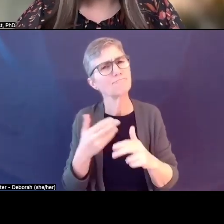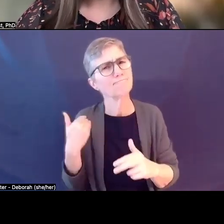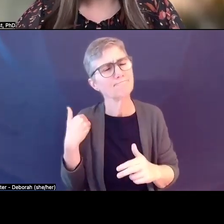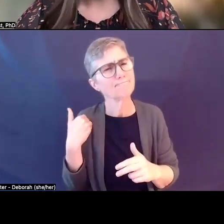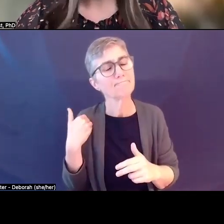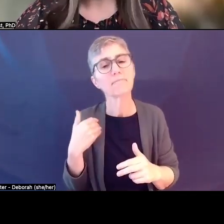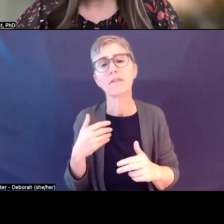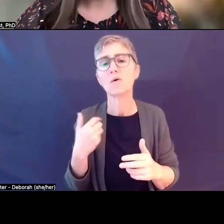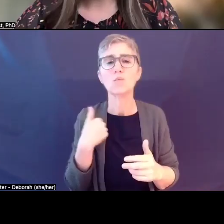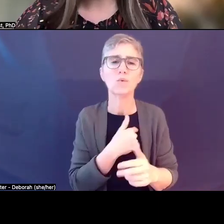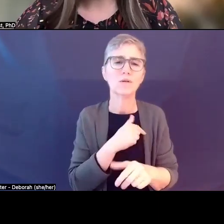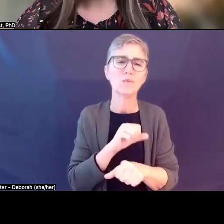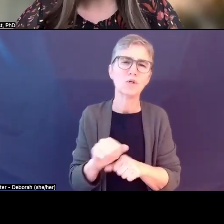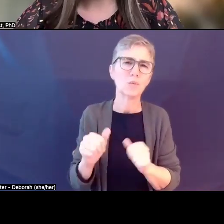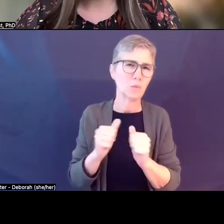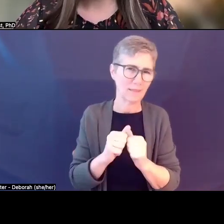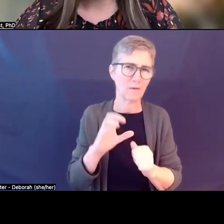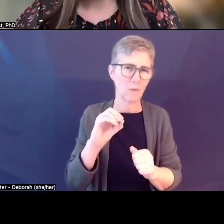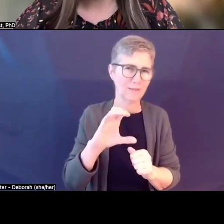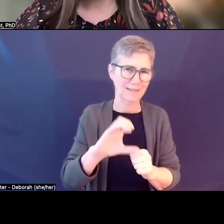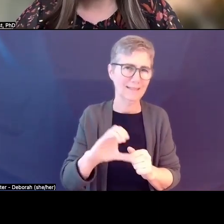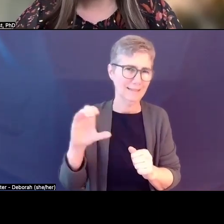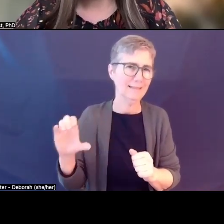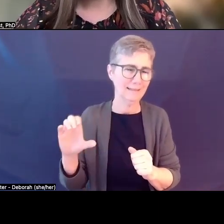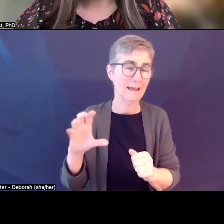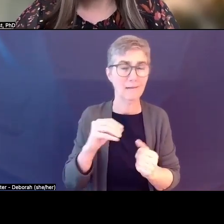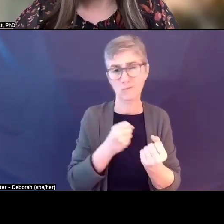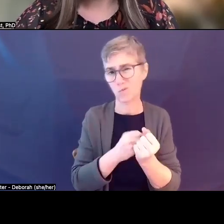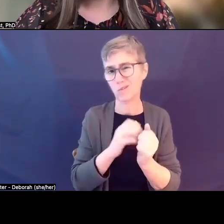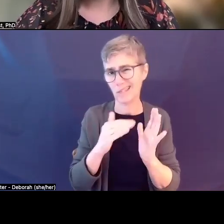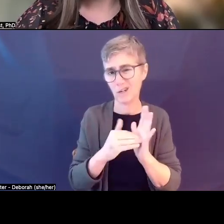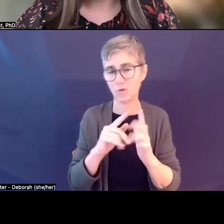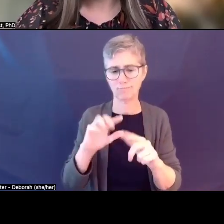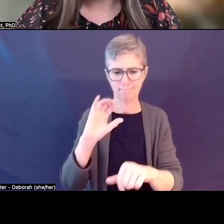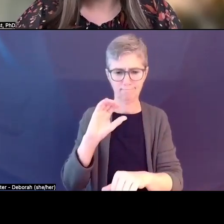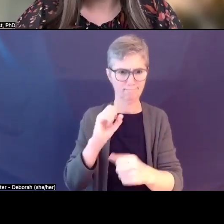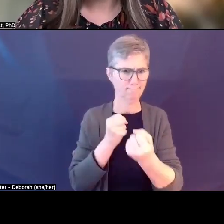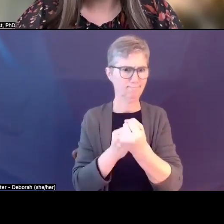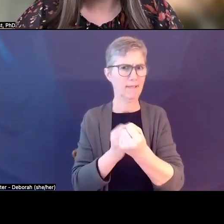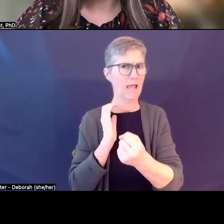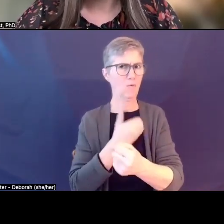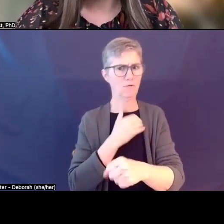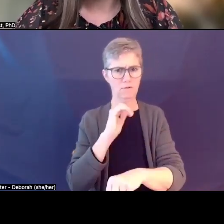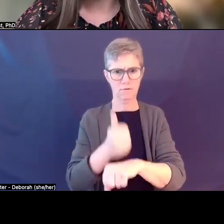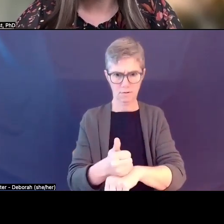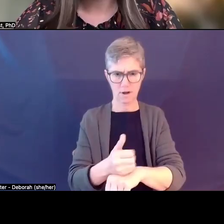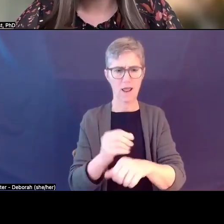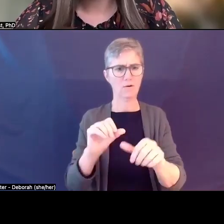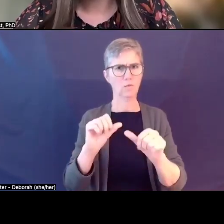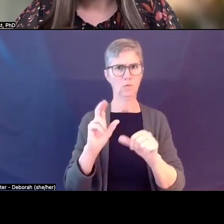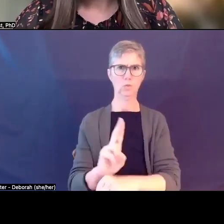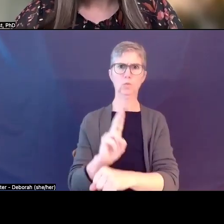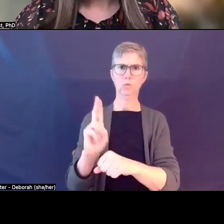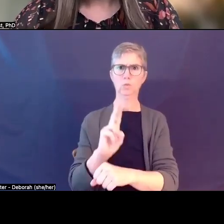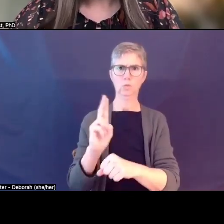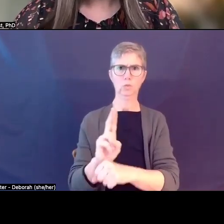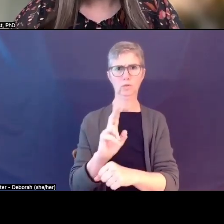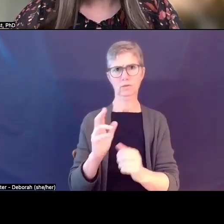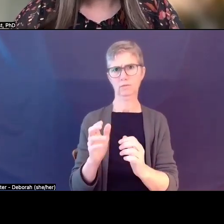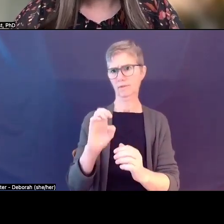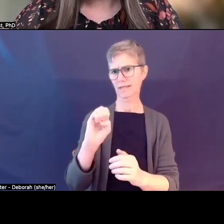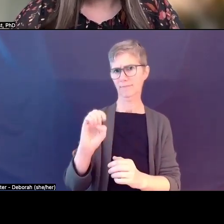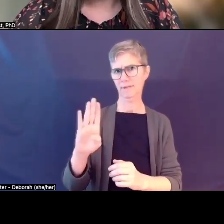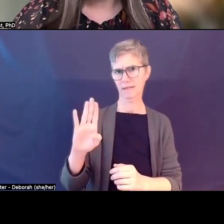with the Office of Community Corrections and support centers to support implementation and fidelity of evidence-based practices. In